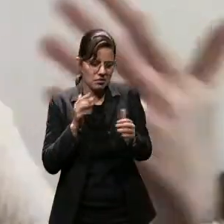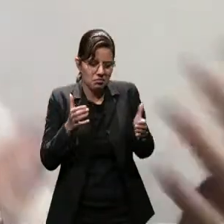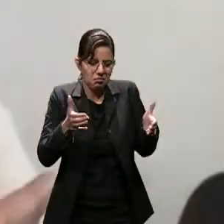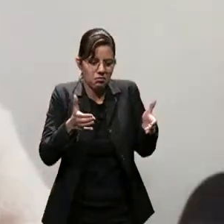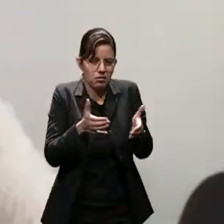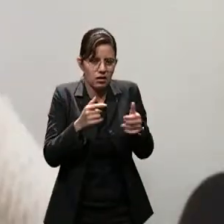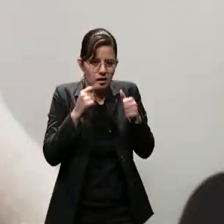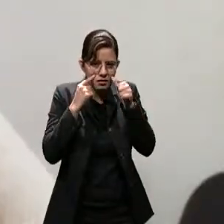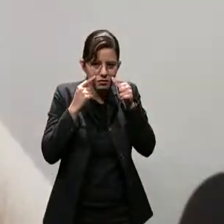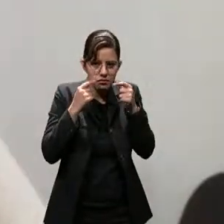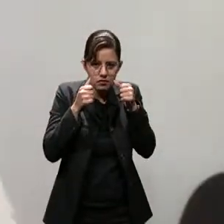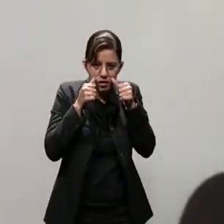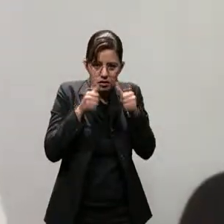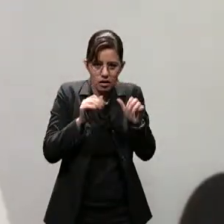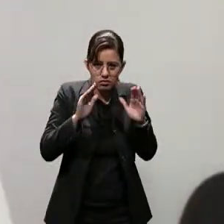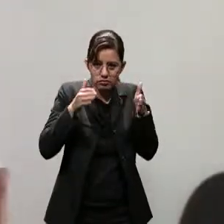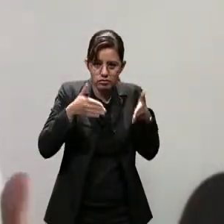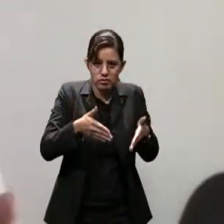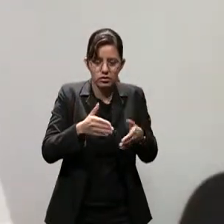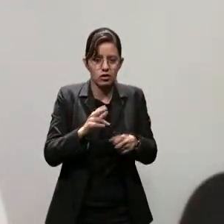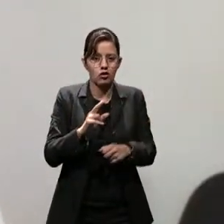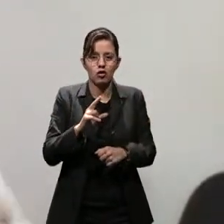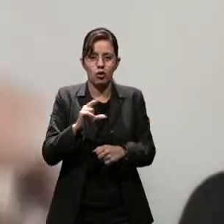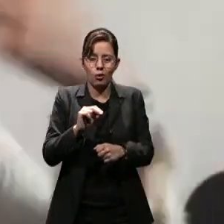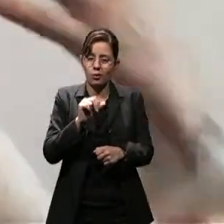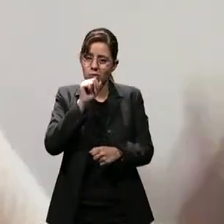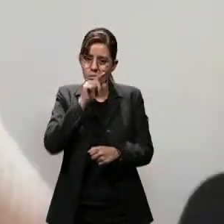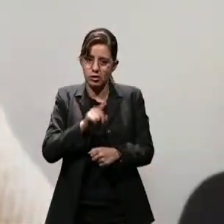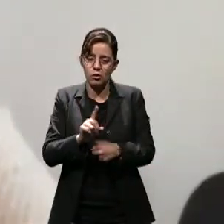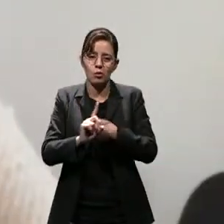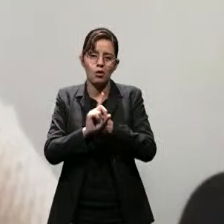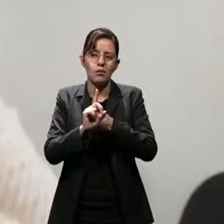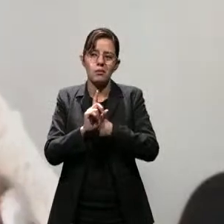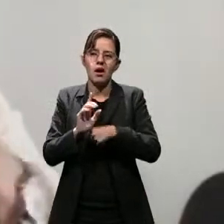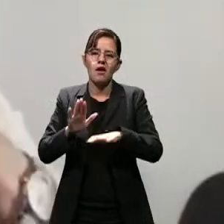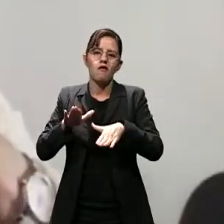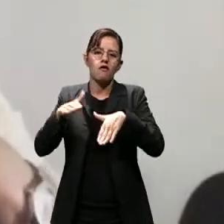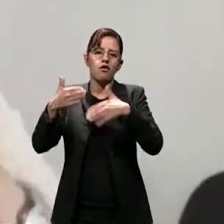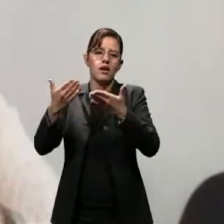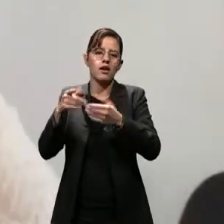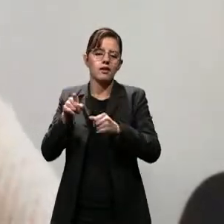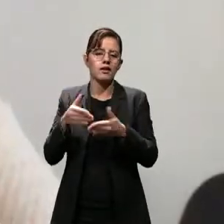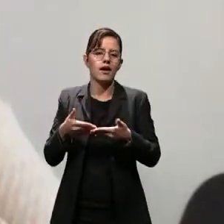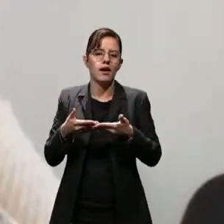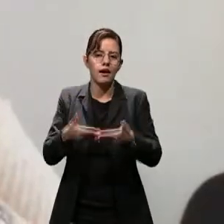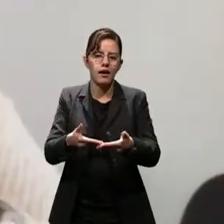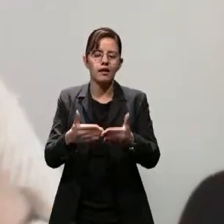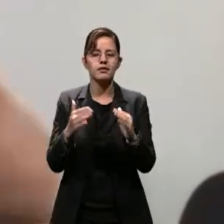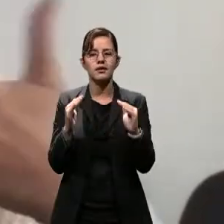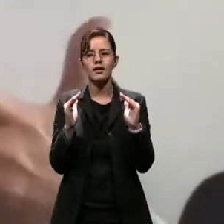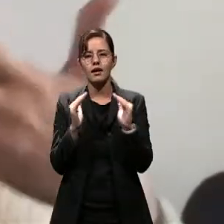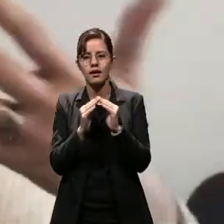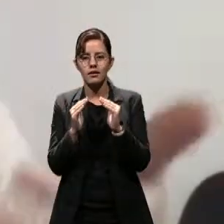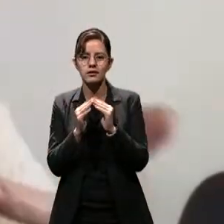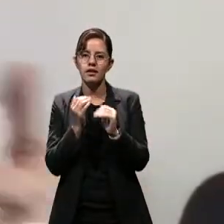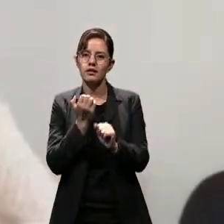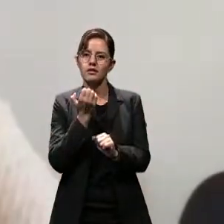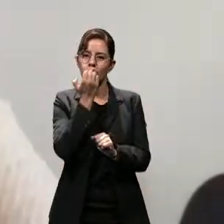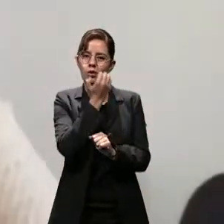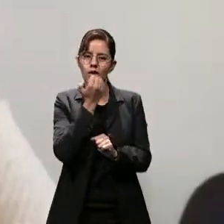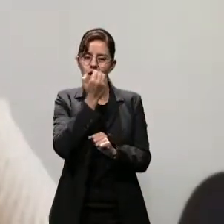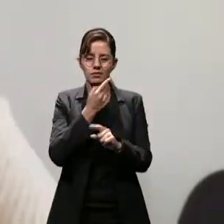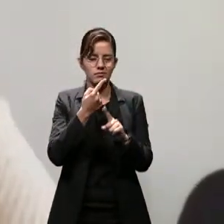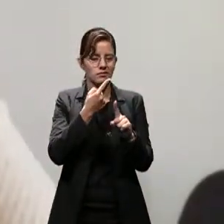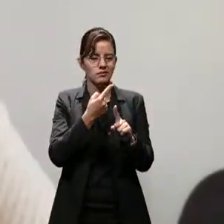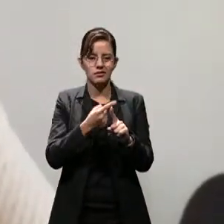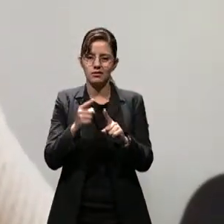it were something that is unlinked to what's happening in a school and at home